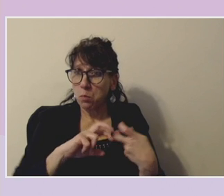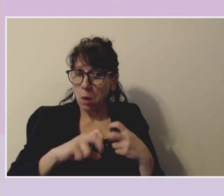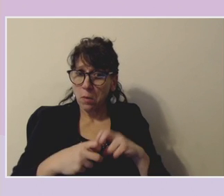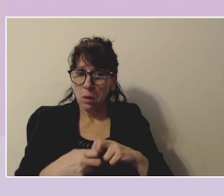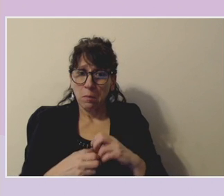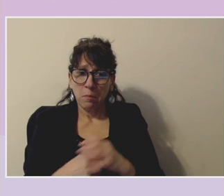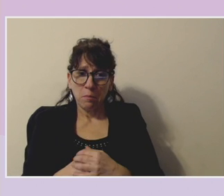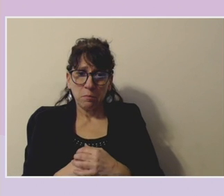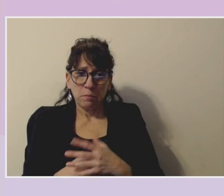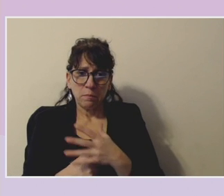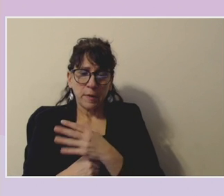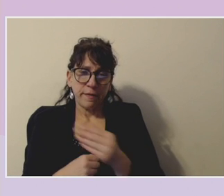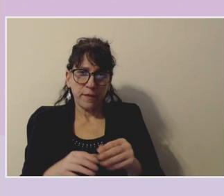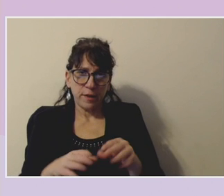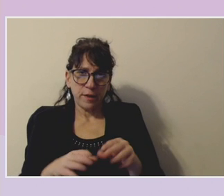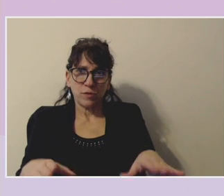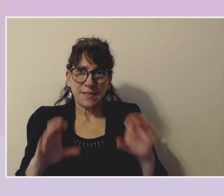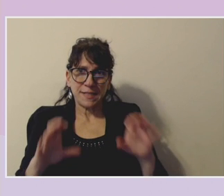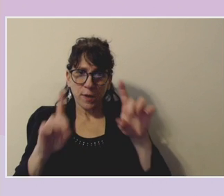outcome.